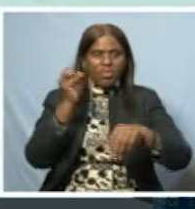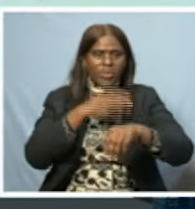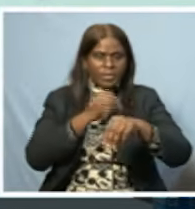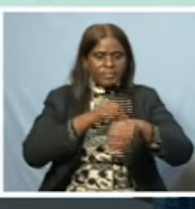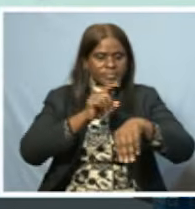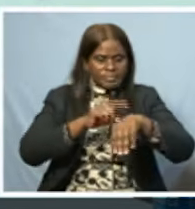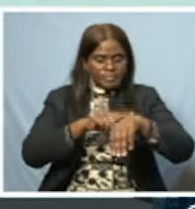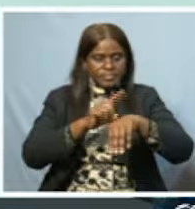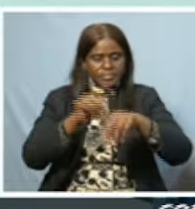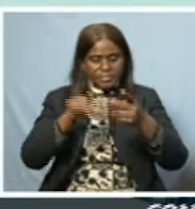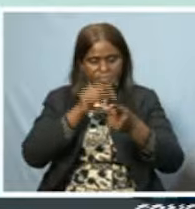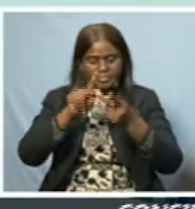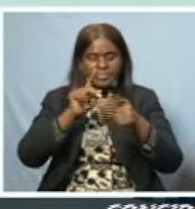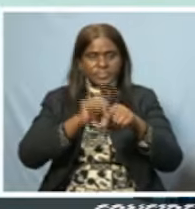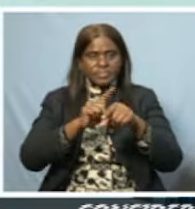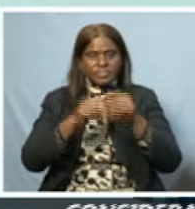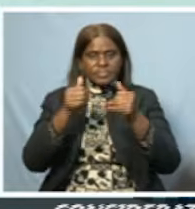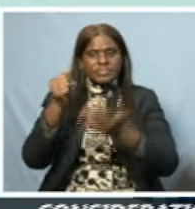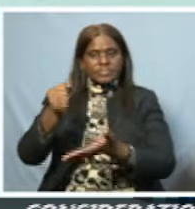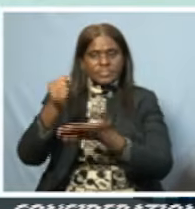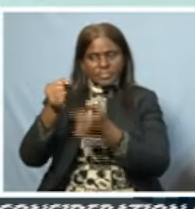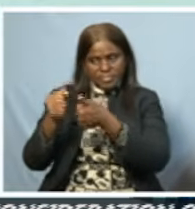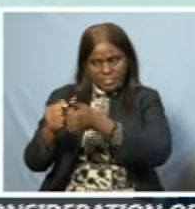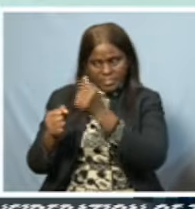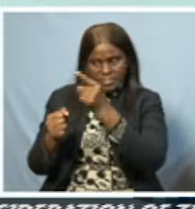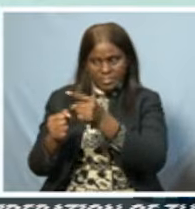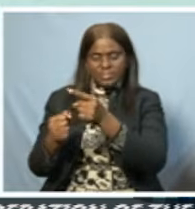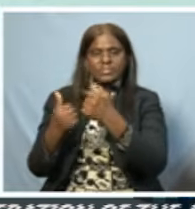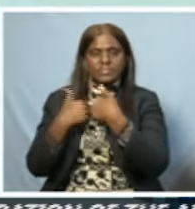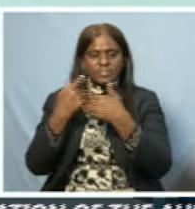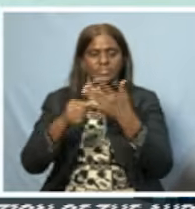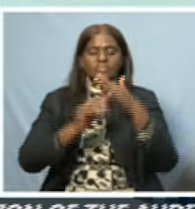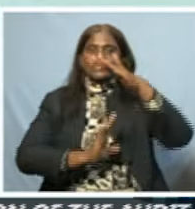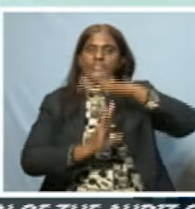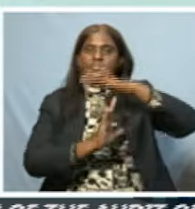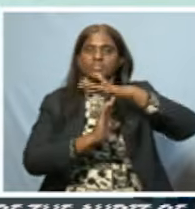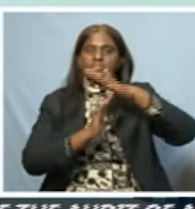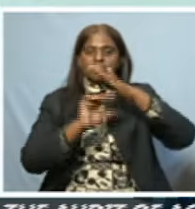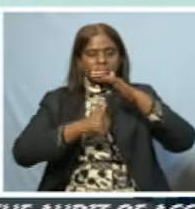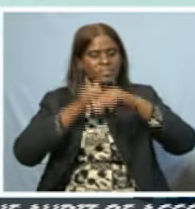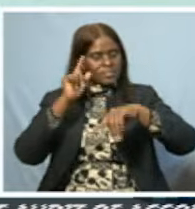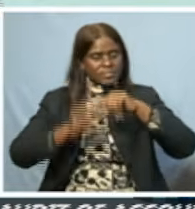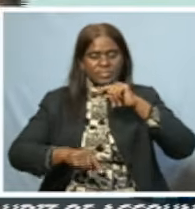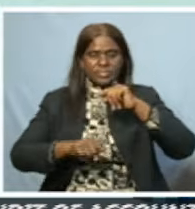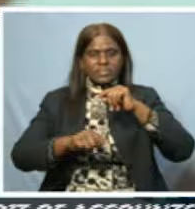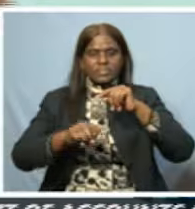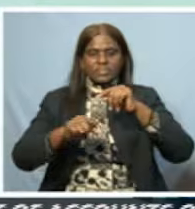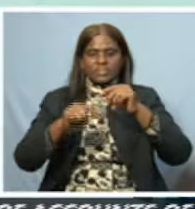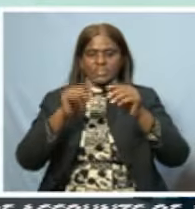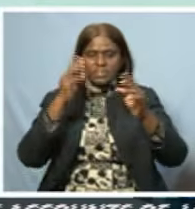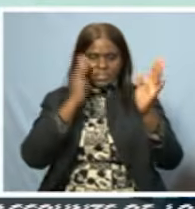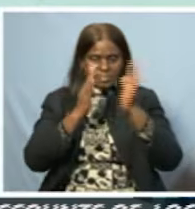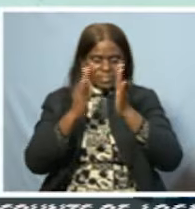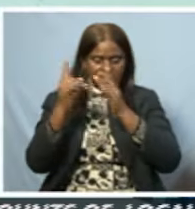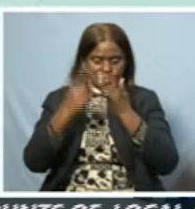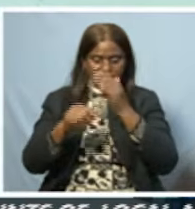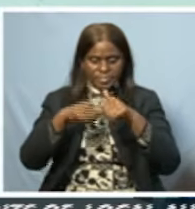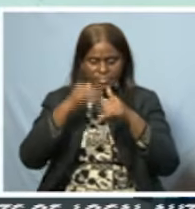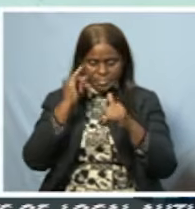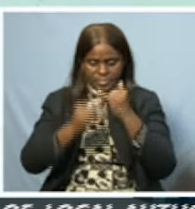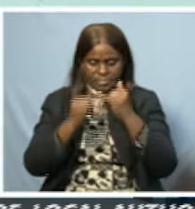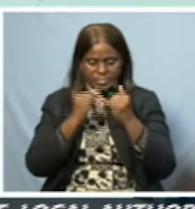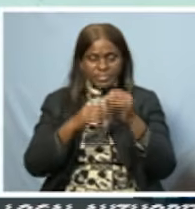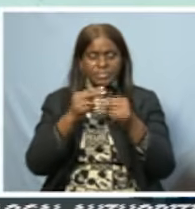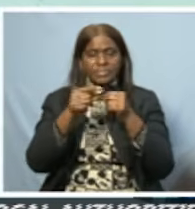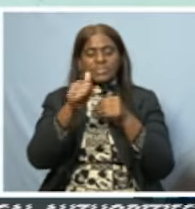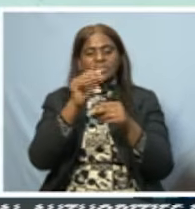stage. This time the budget itself has limited us. We cannot project what we can conclude so this meaning, year.